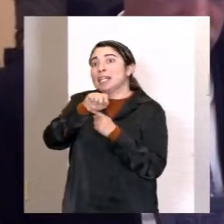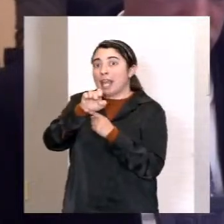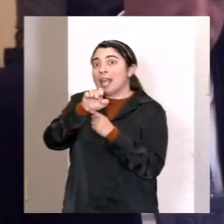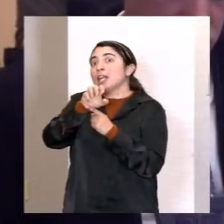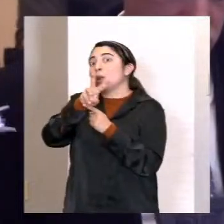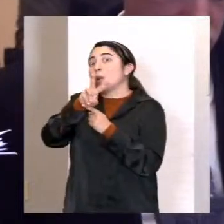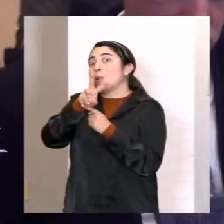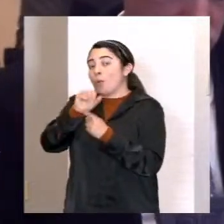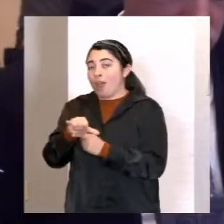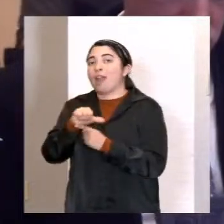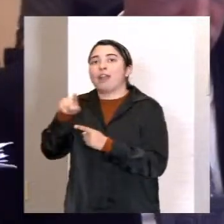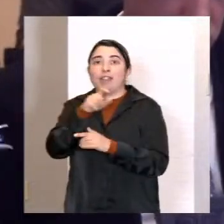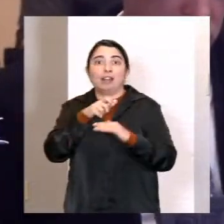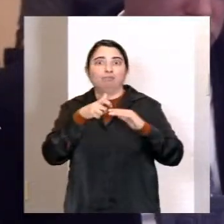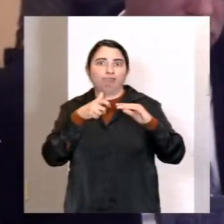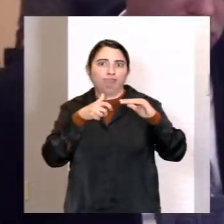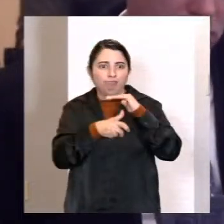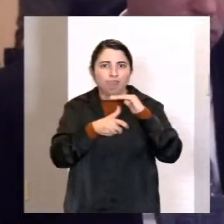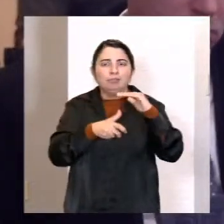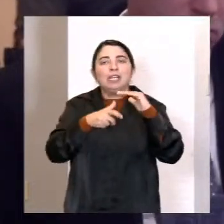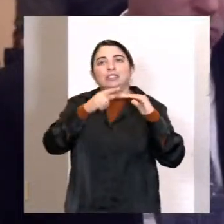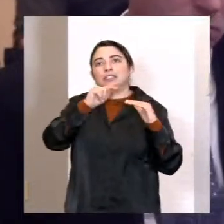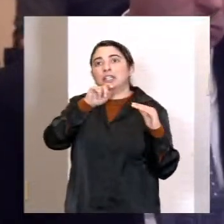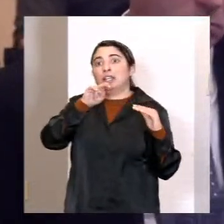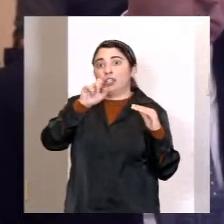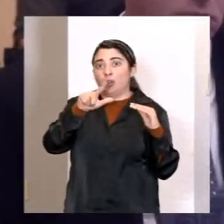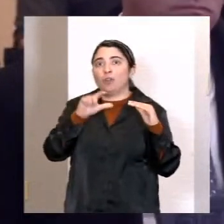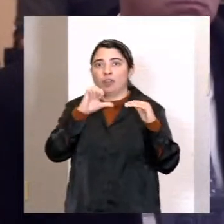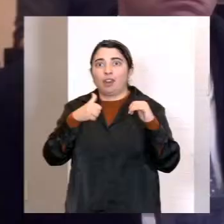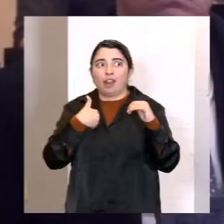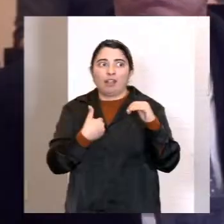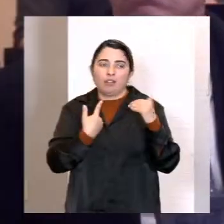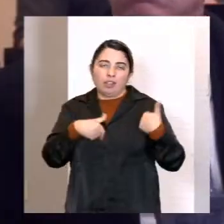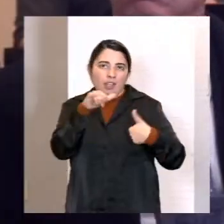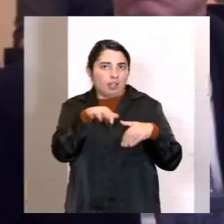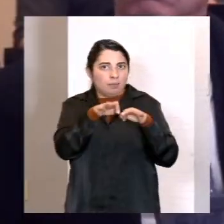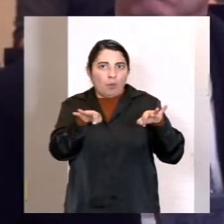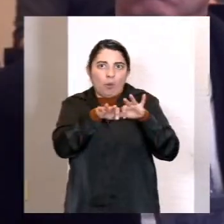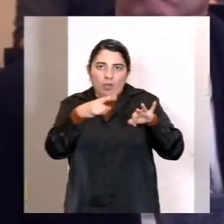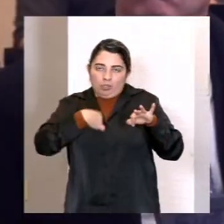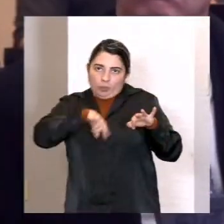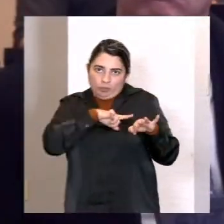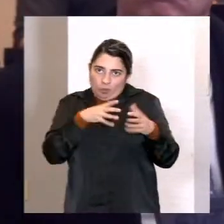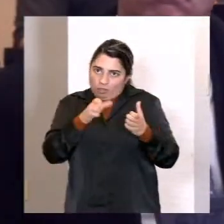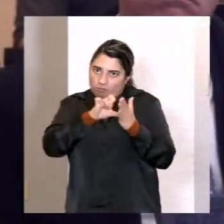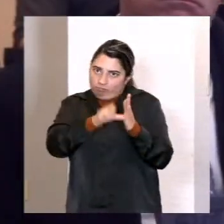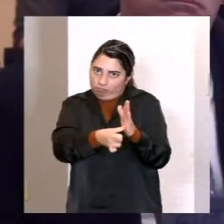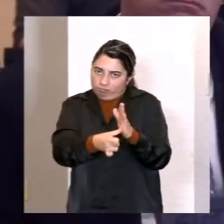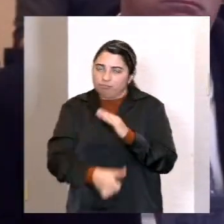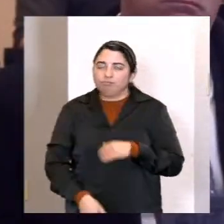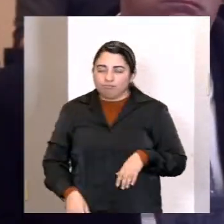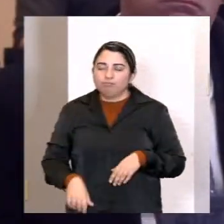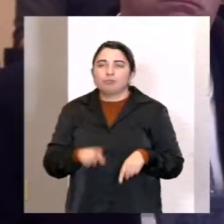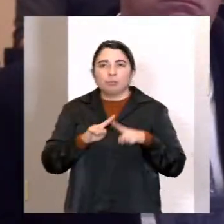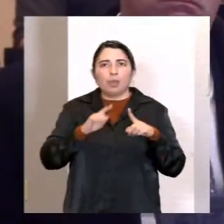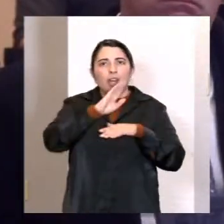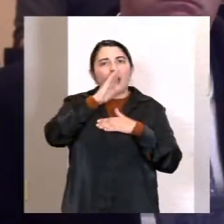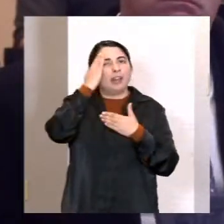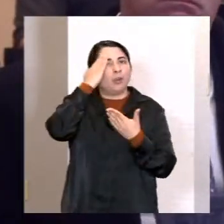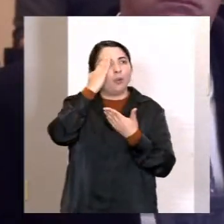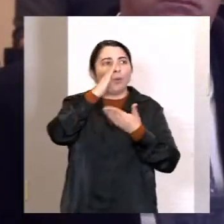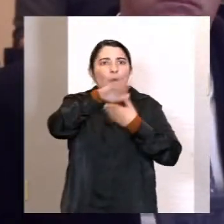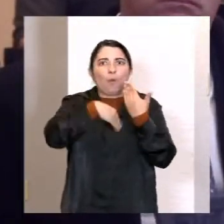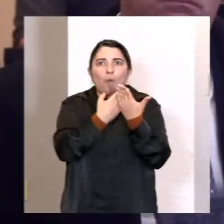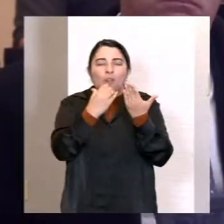probably the nation's most important infrastructure project today. We can't harp on that enough. I know they're only pieces of the overall plan, and